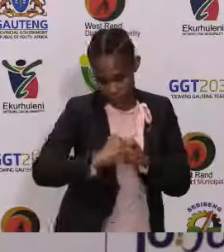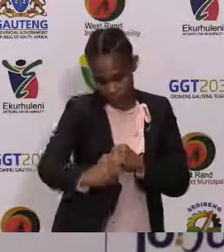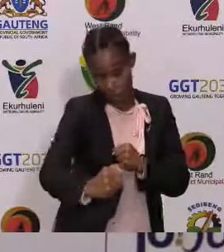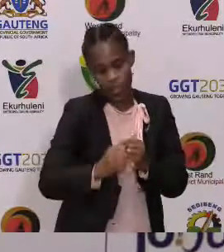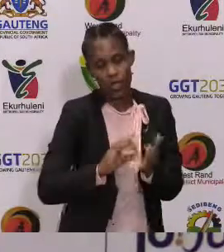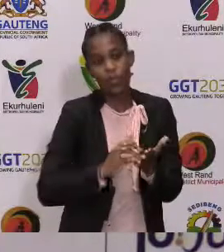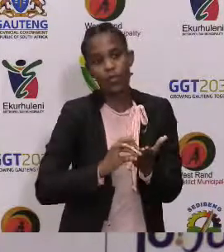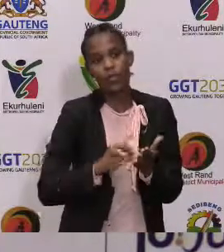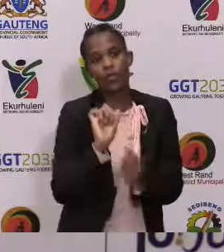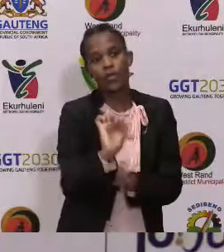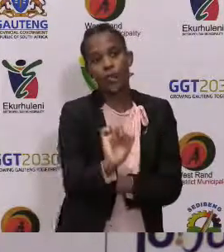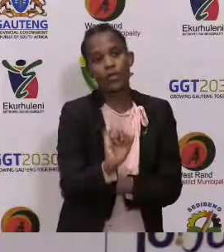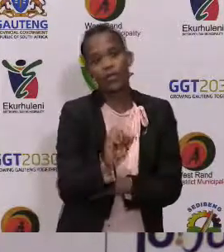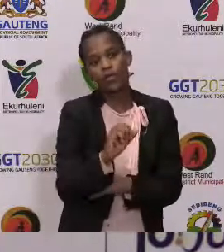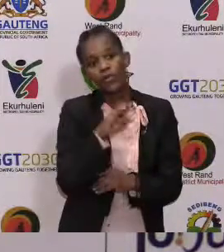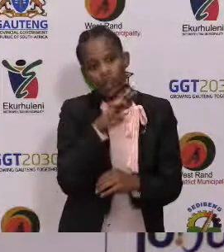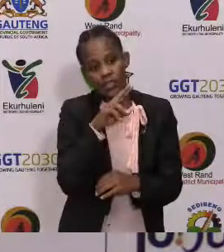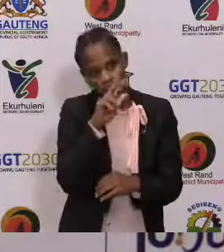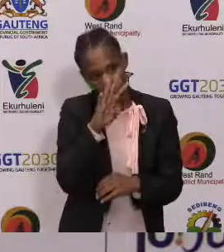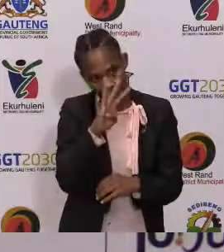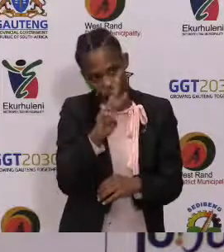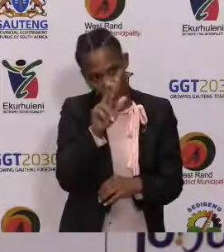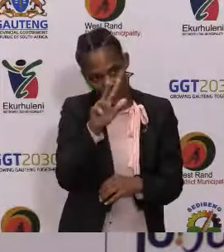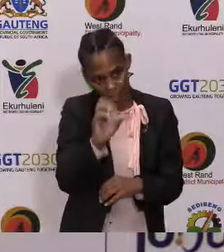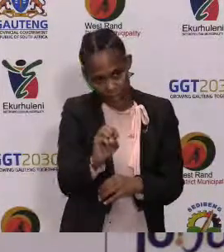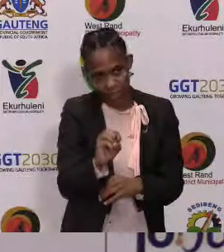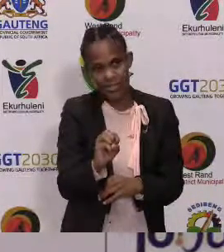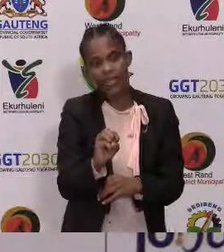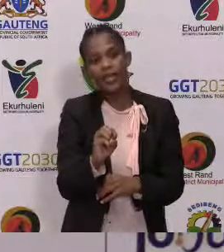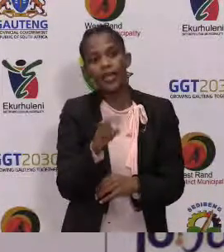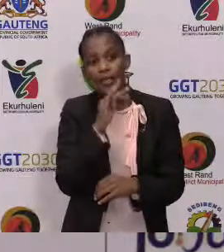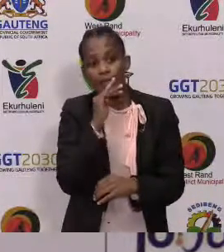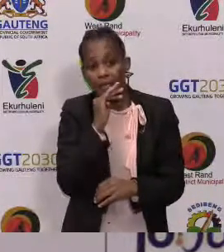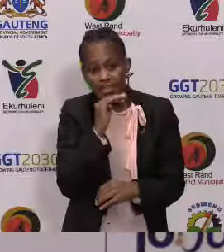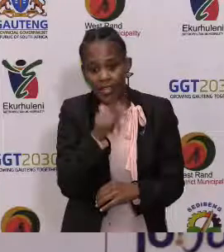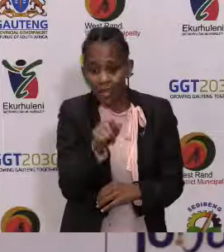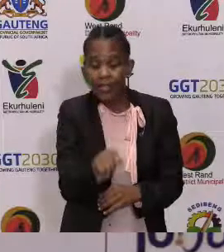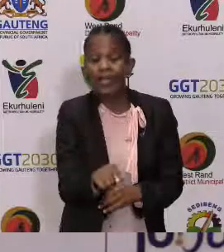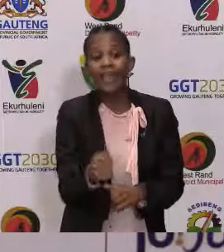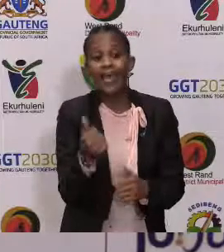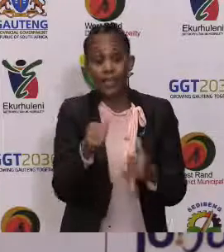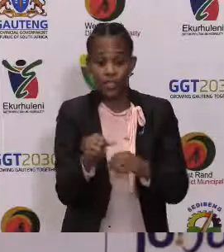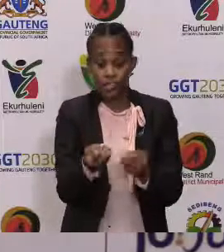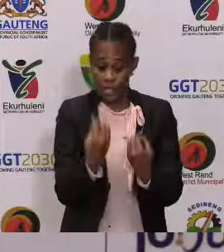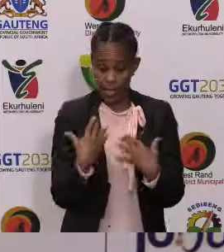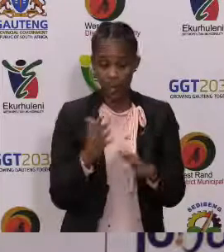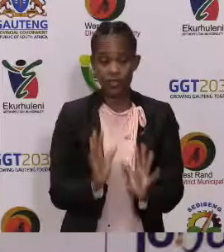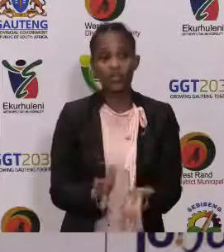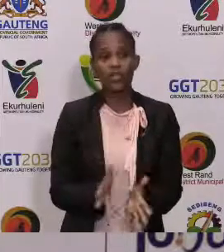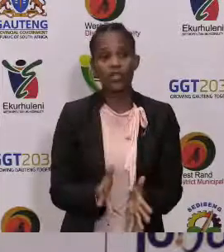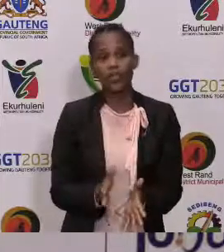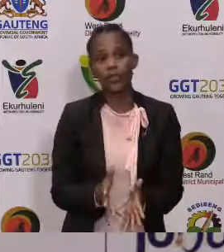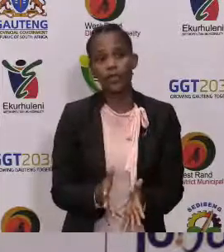additional 480 from the agency that is then available. And the clinical team